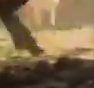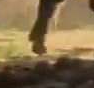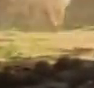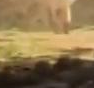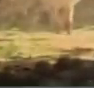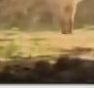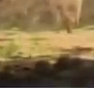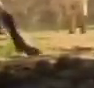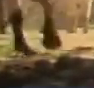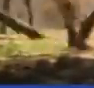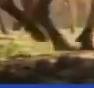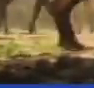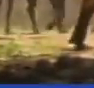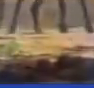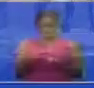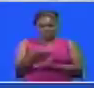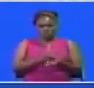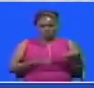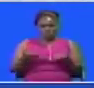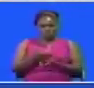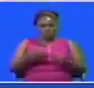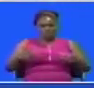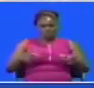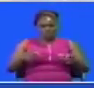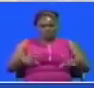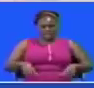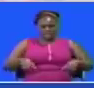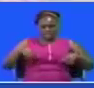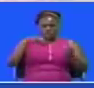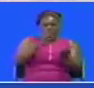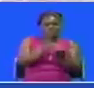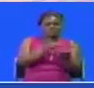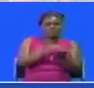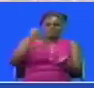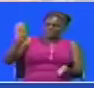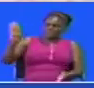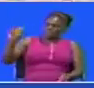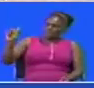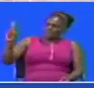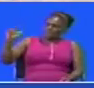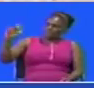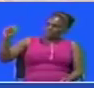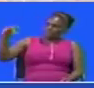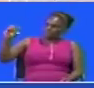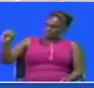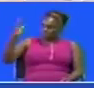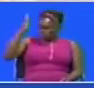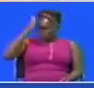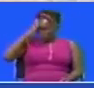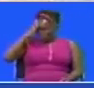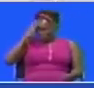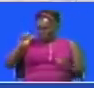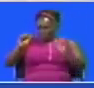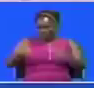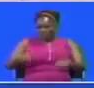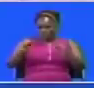Away from its more renowned economic mainstay of livestock production, Baringo County is also widely known for its huge